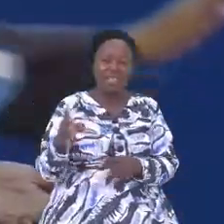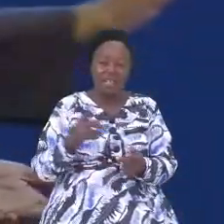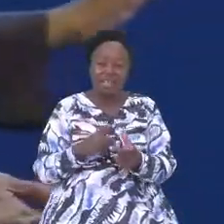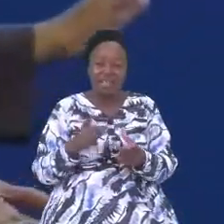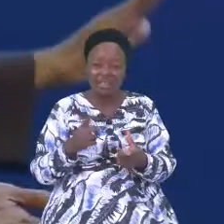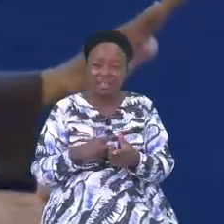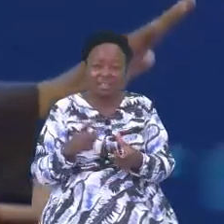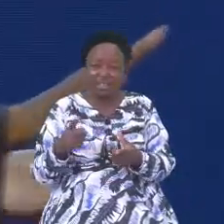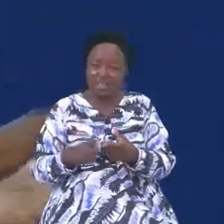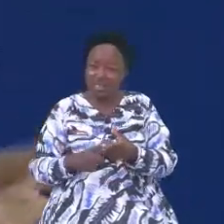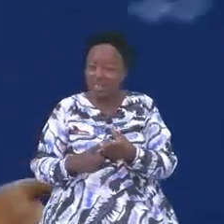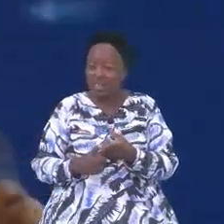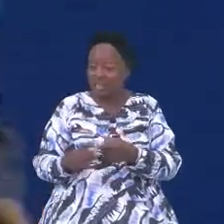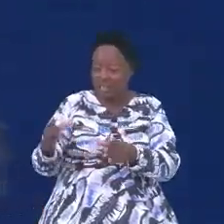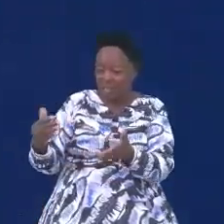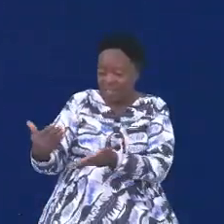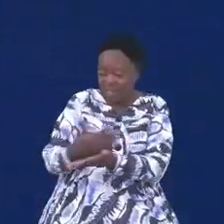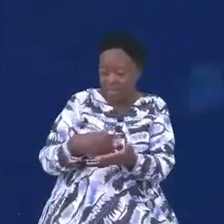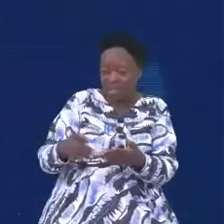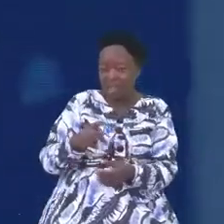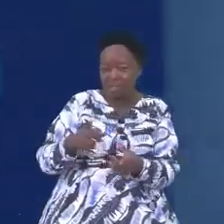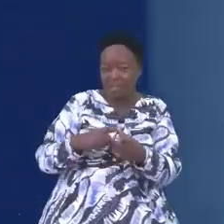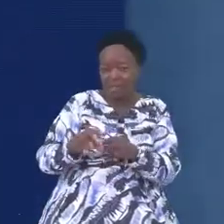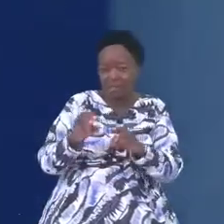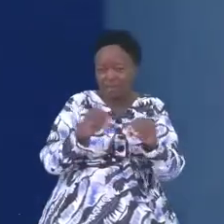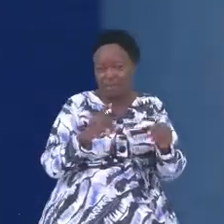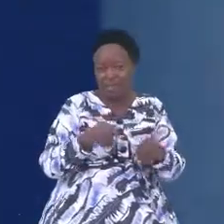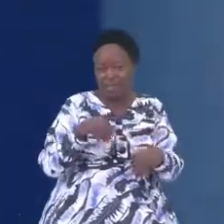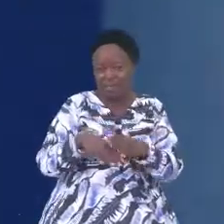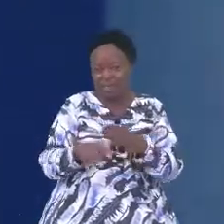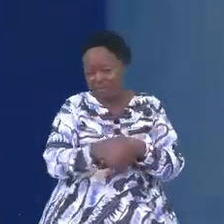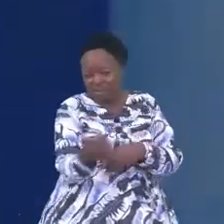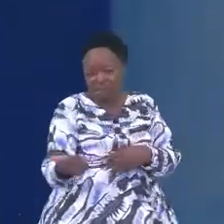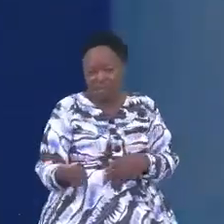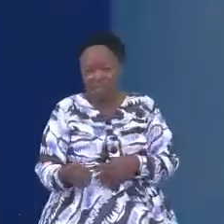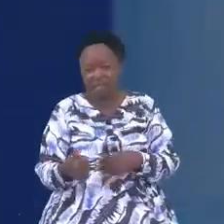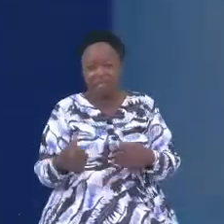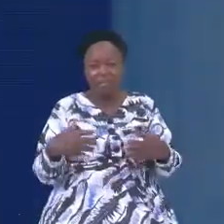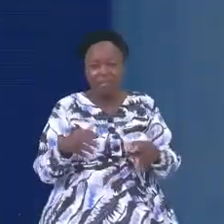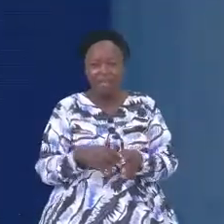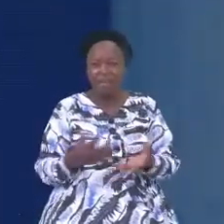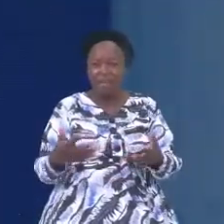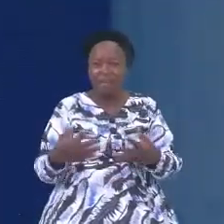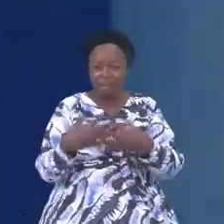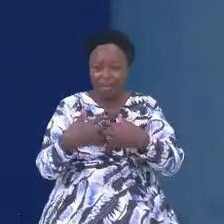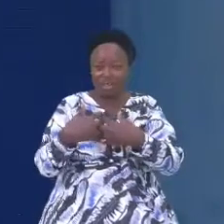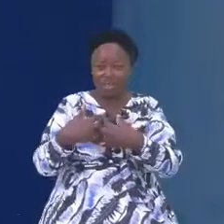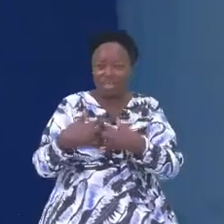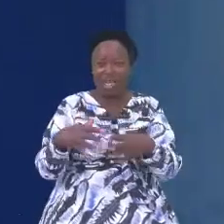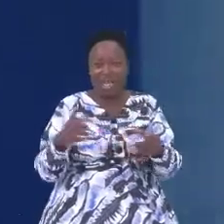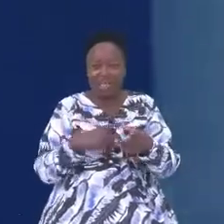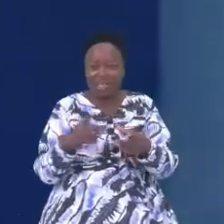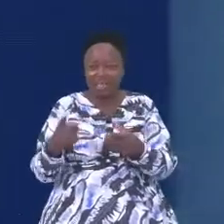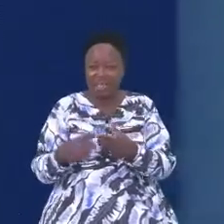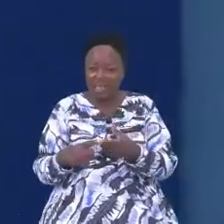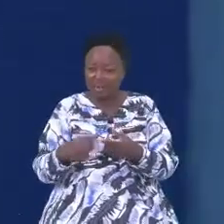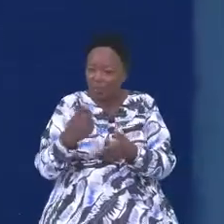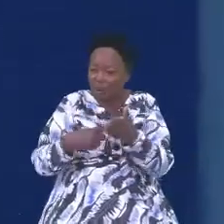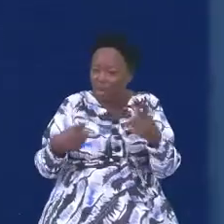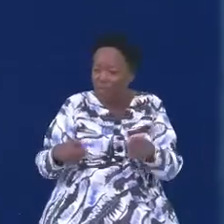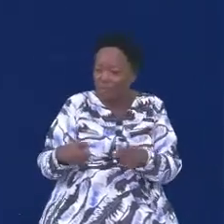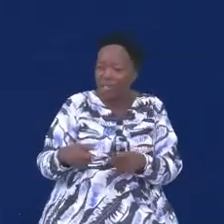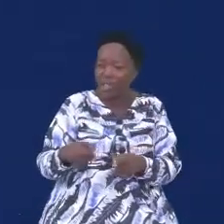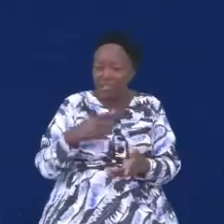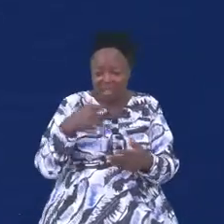them through a particular machine, and they become usable, and they become